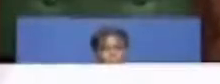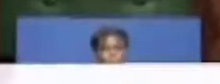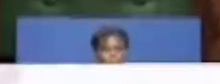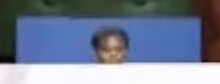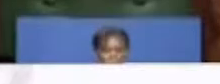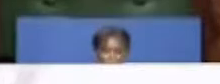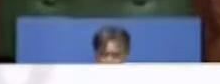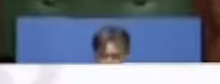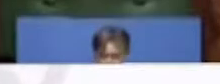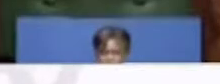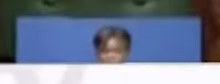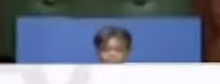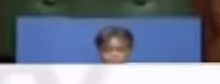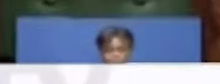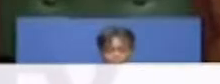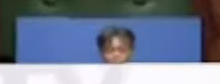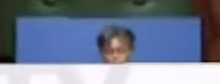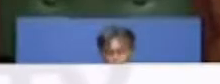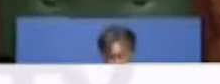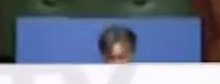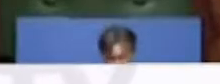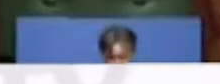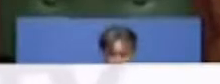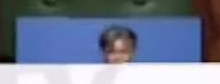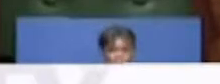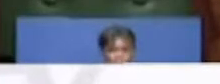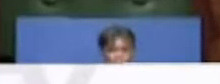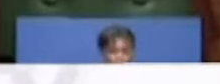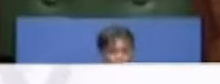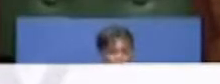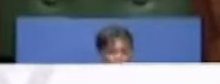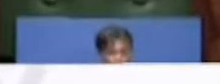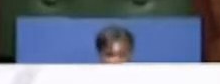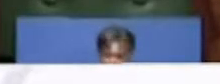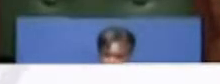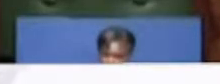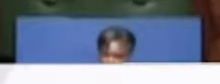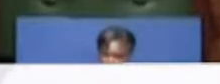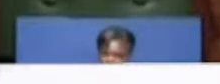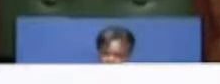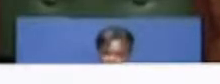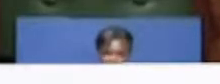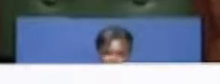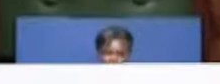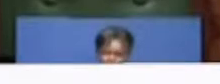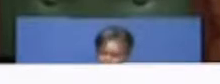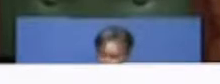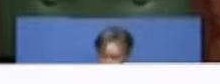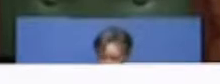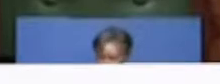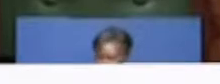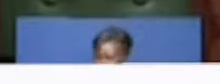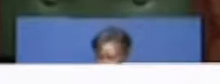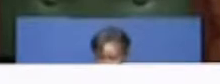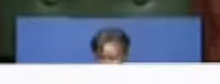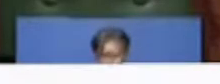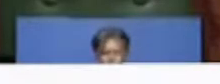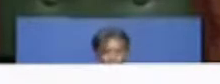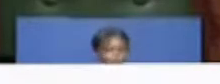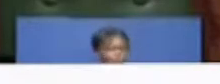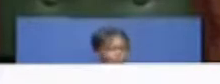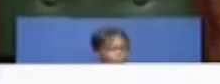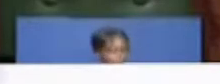For the record, political stabilization is not an end in itself. It is a continuous